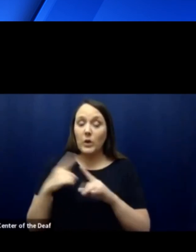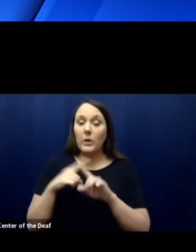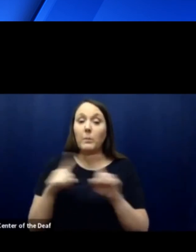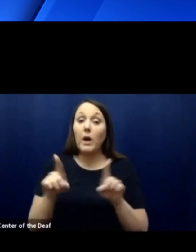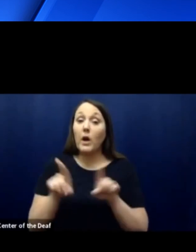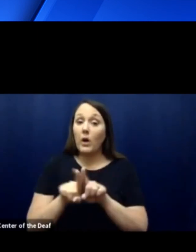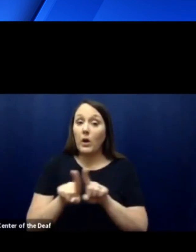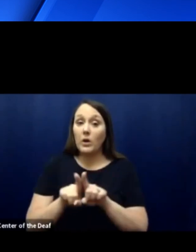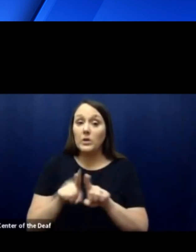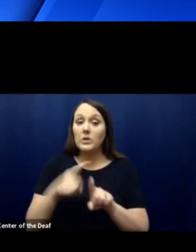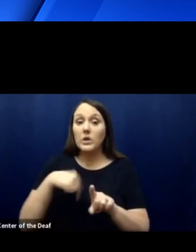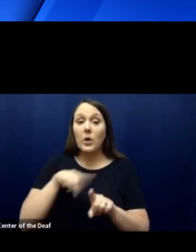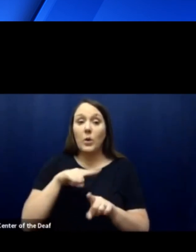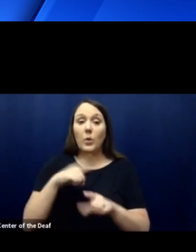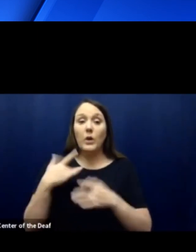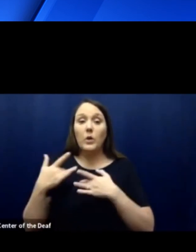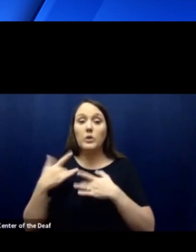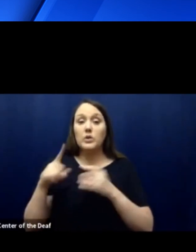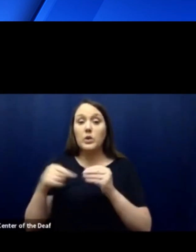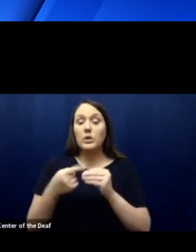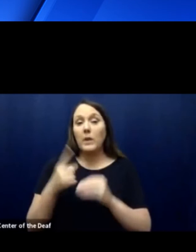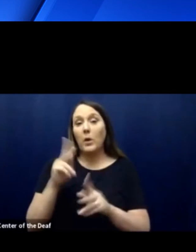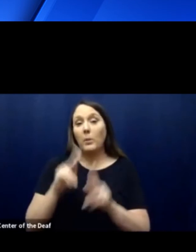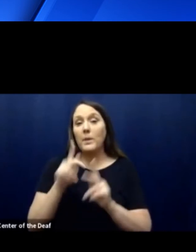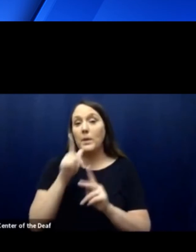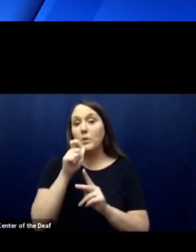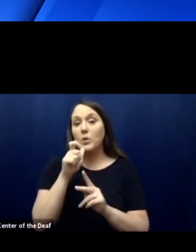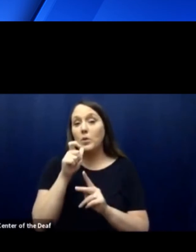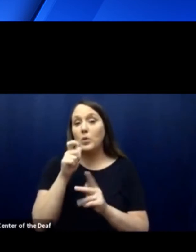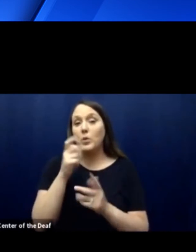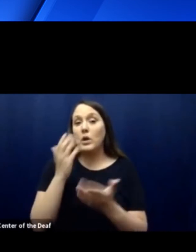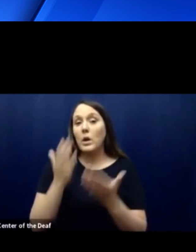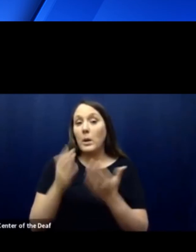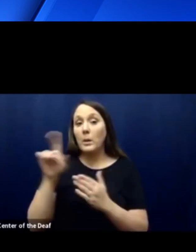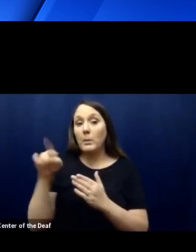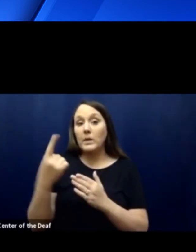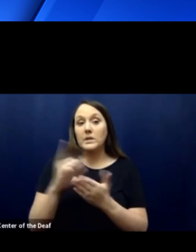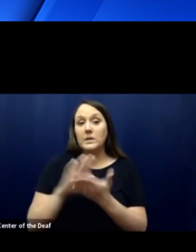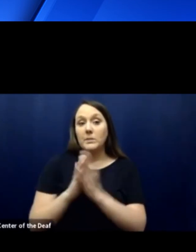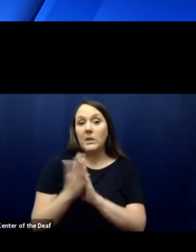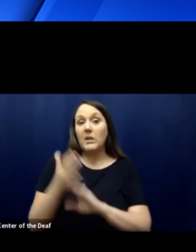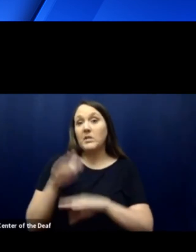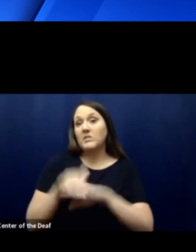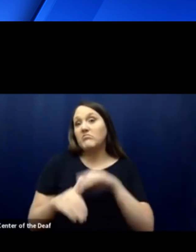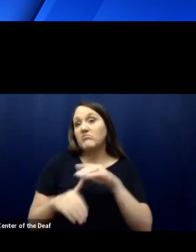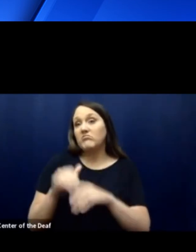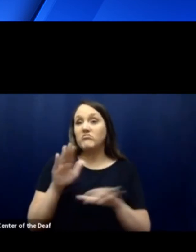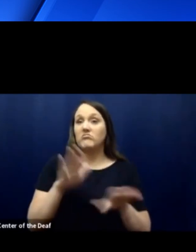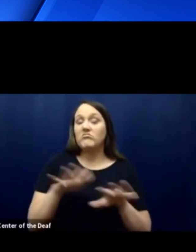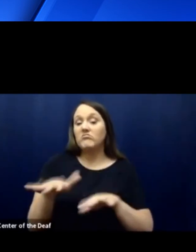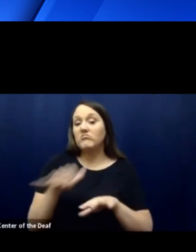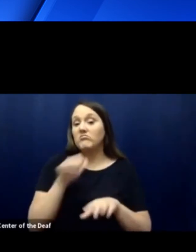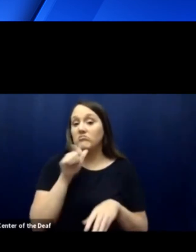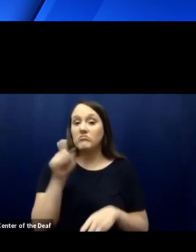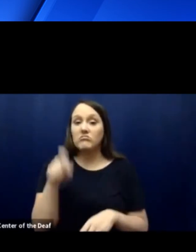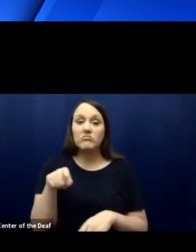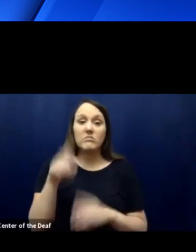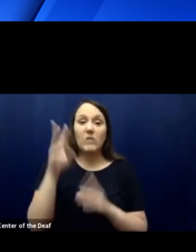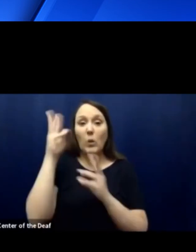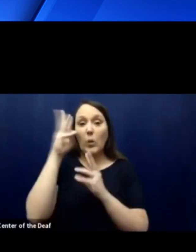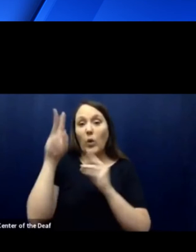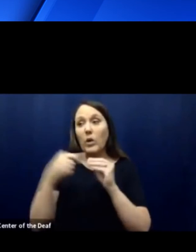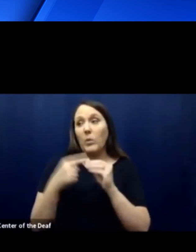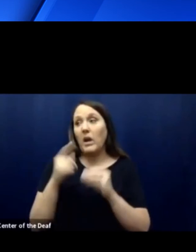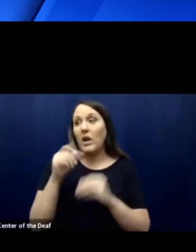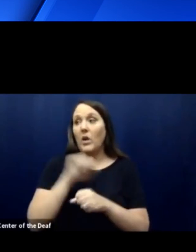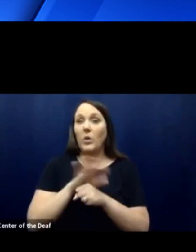also, we also are concerned about people who maybe people are just becoming complacent and kind of like, I don't need to worry about it.